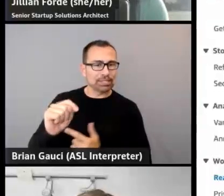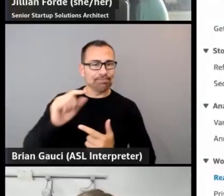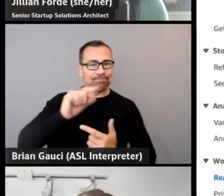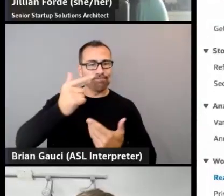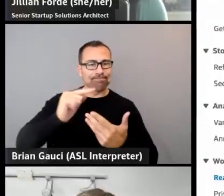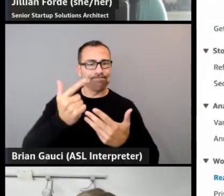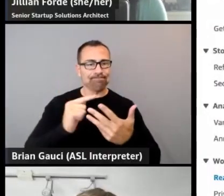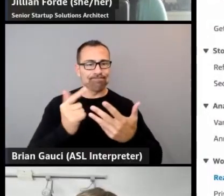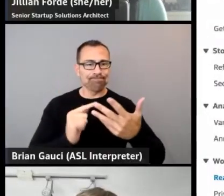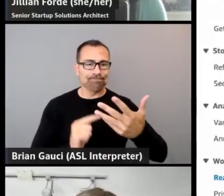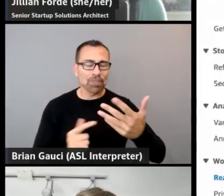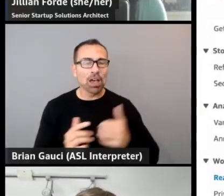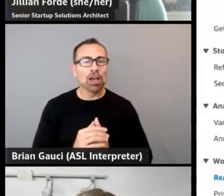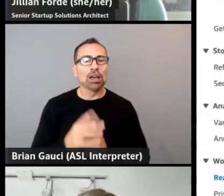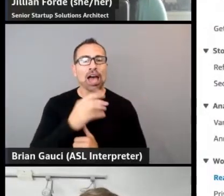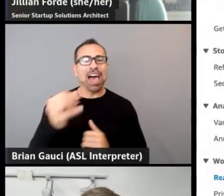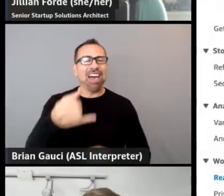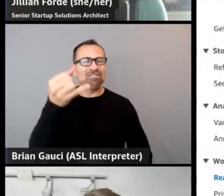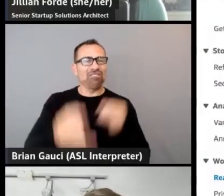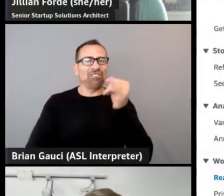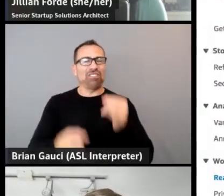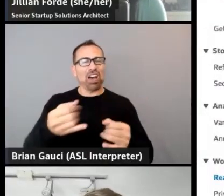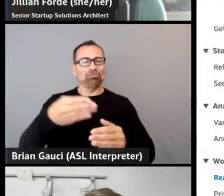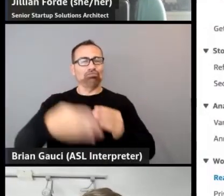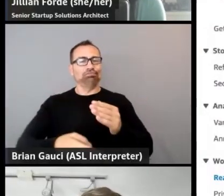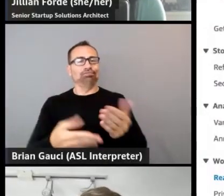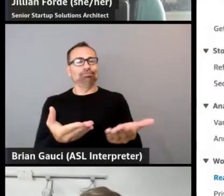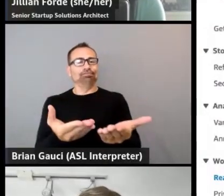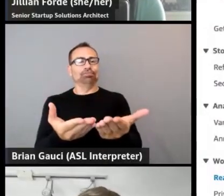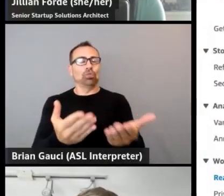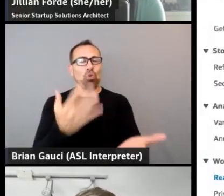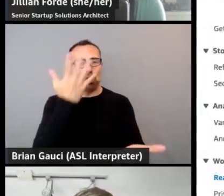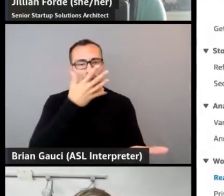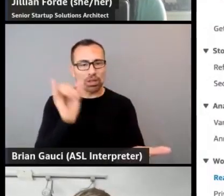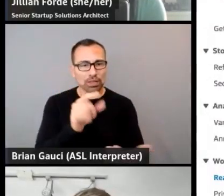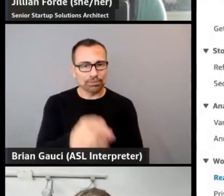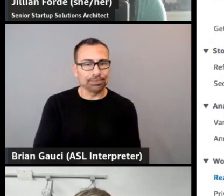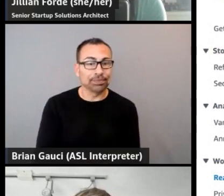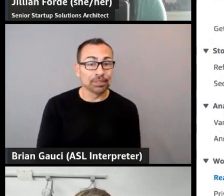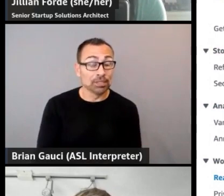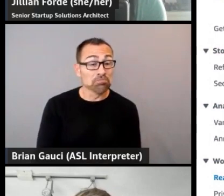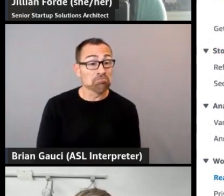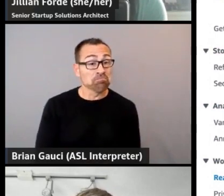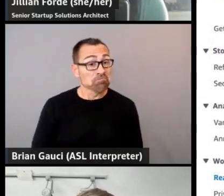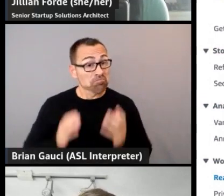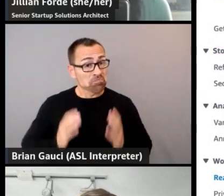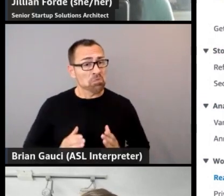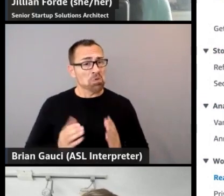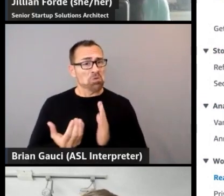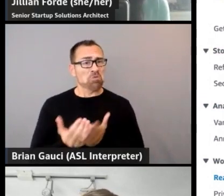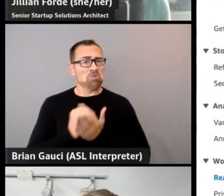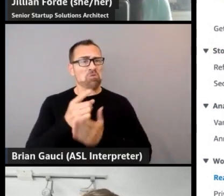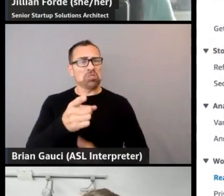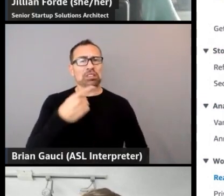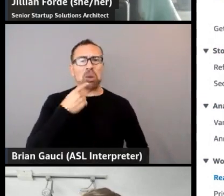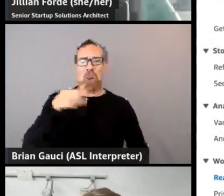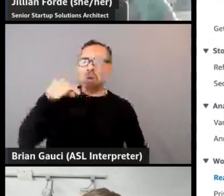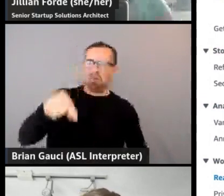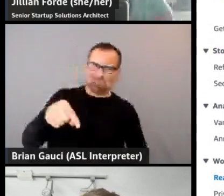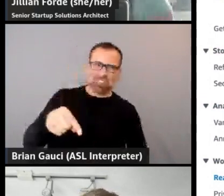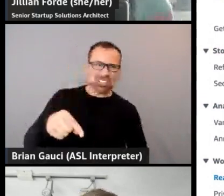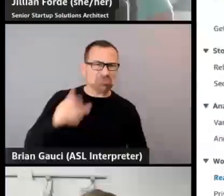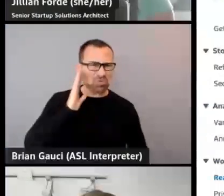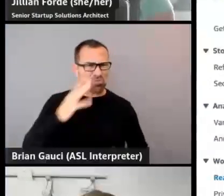what is your final output? And so customers can review this information, and if they say, hey, you know what, this workflows look great to me,